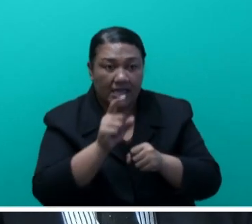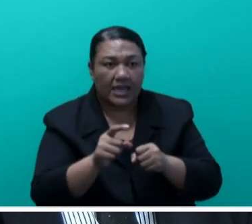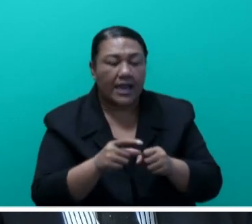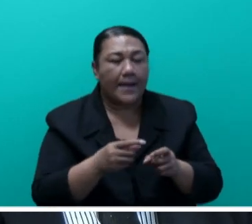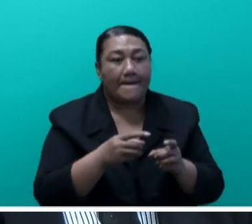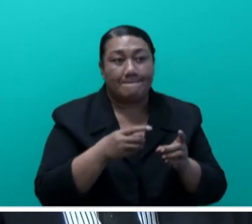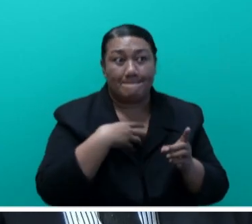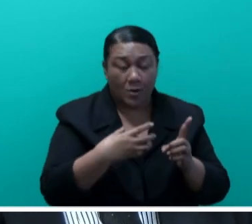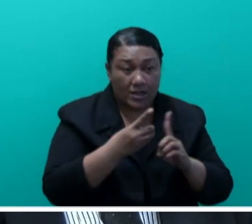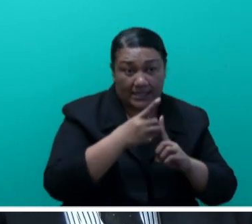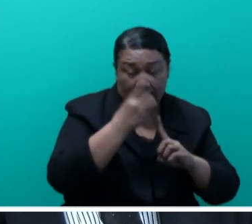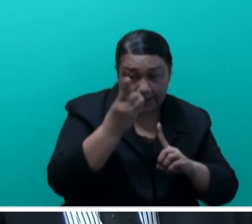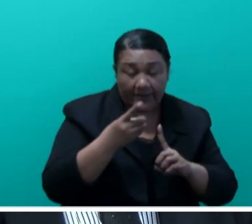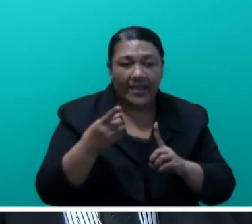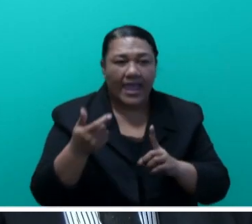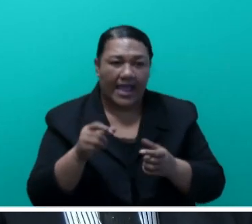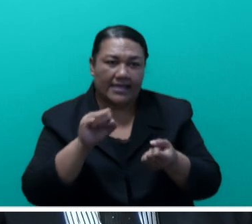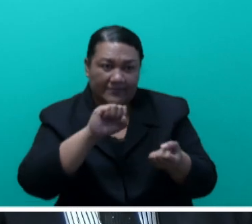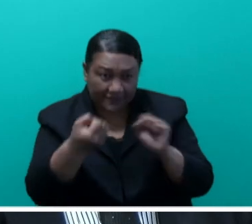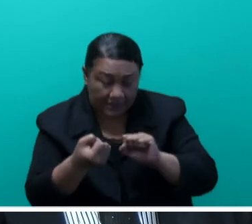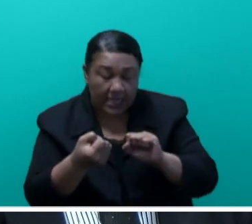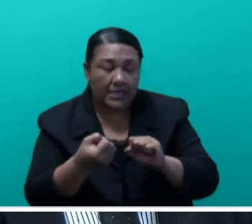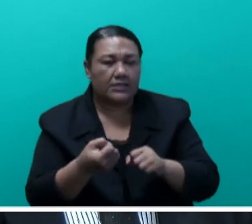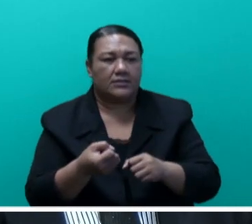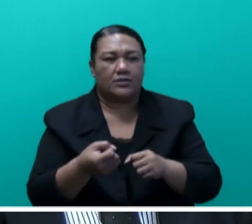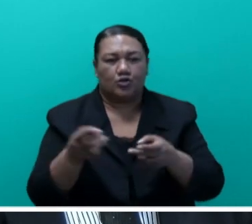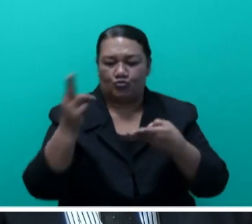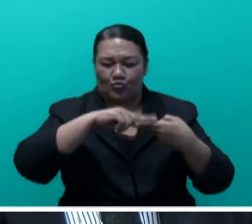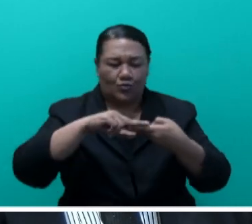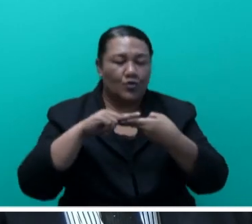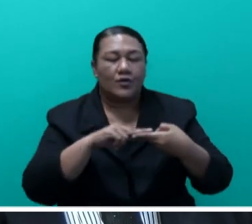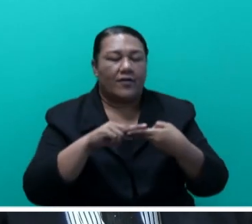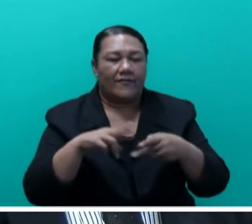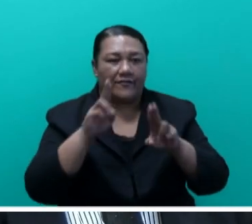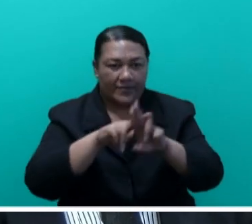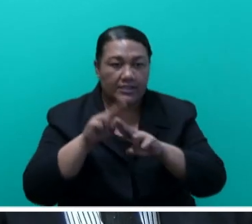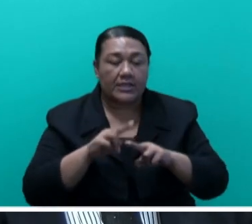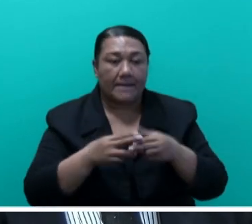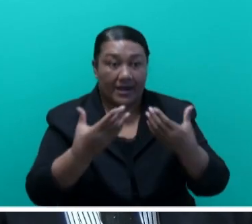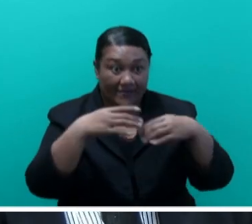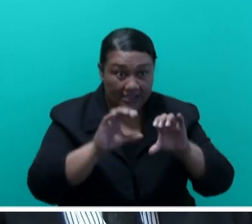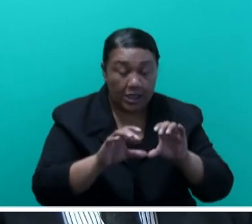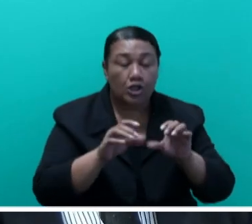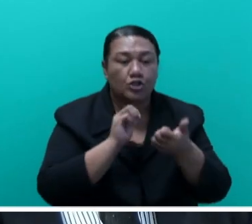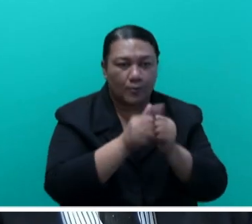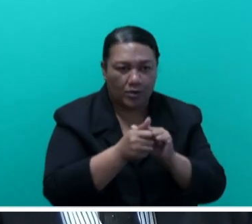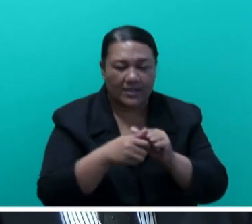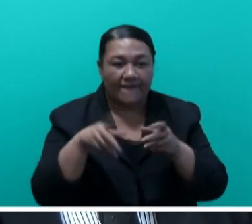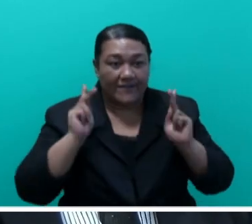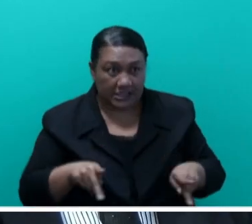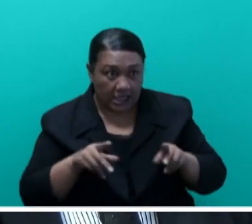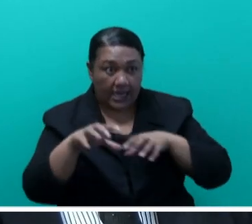vision for a healthier, stronger, and more united Fiji. By investing in sports and physical activity, we